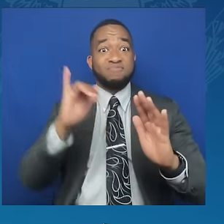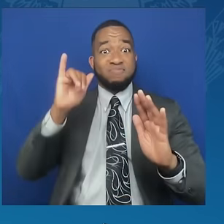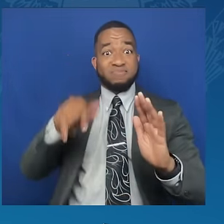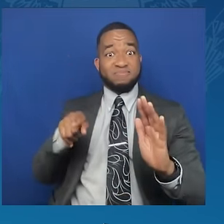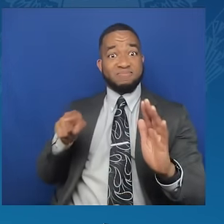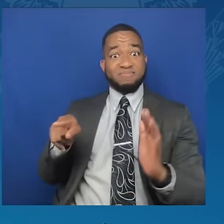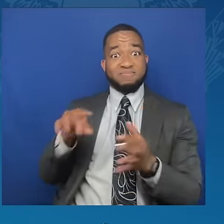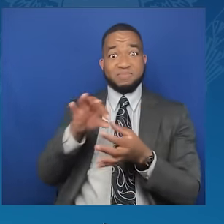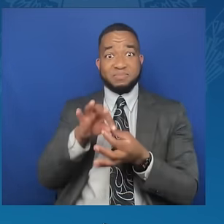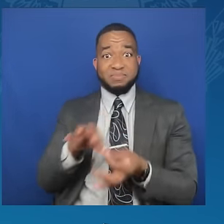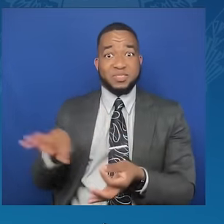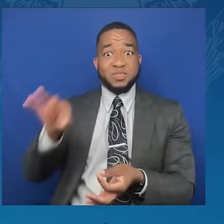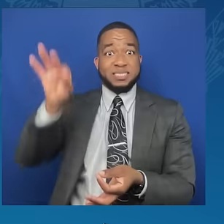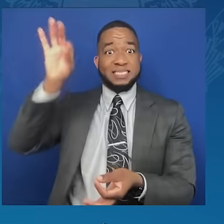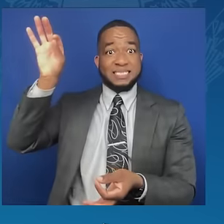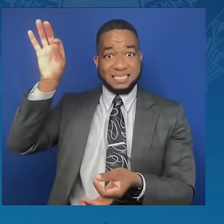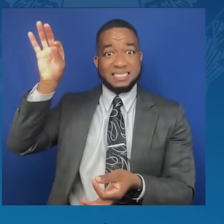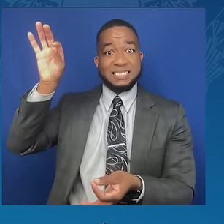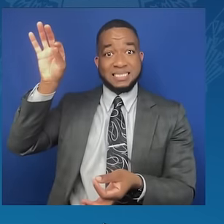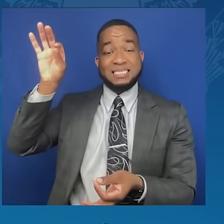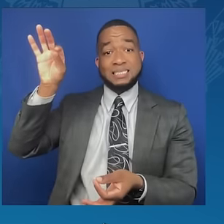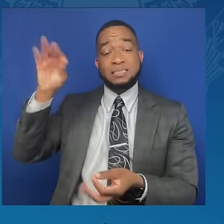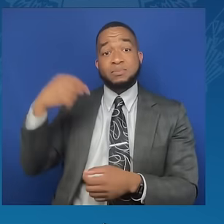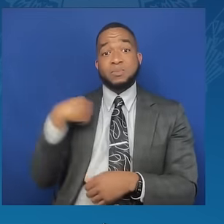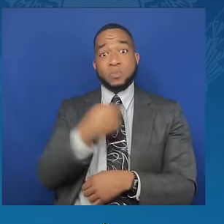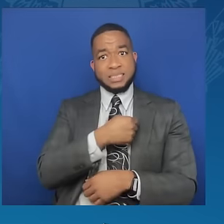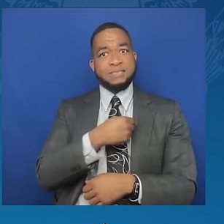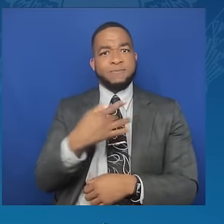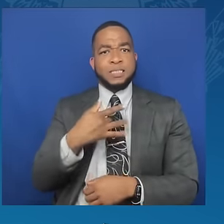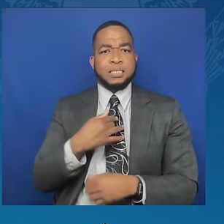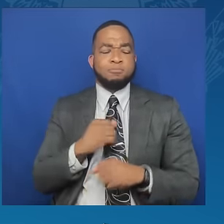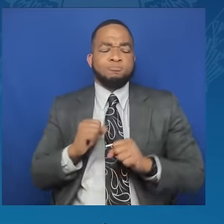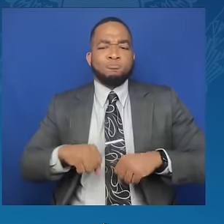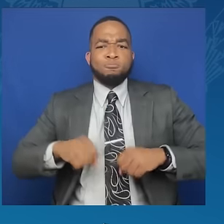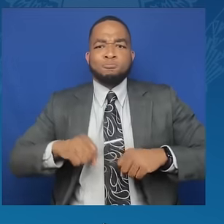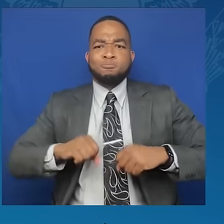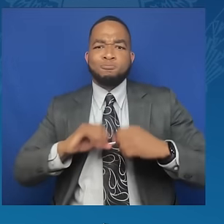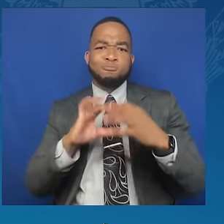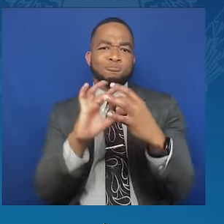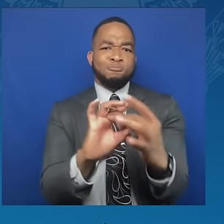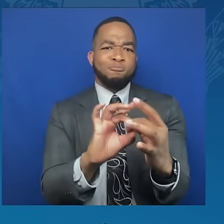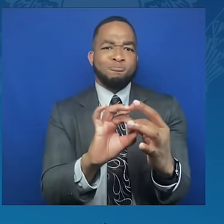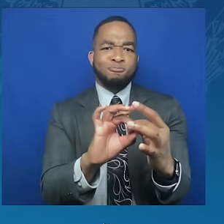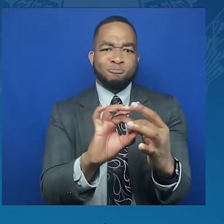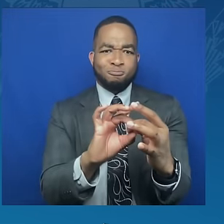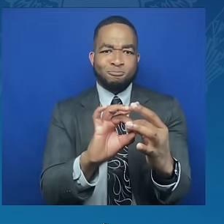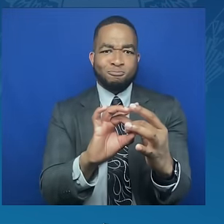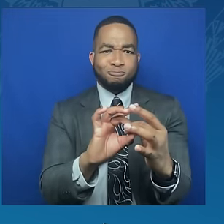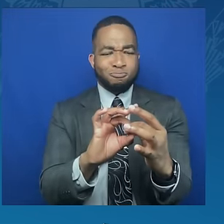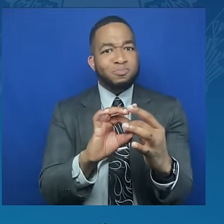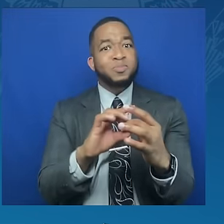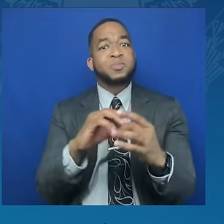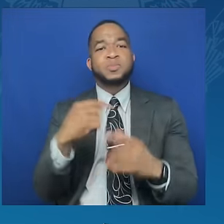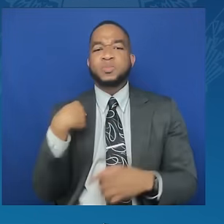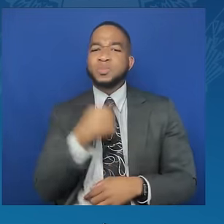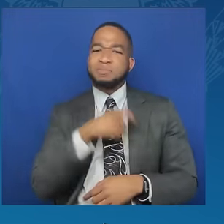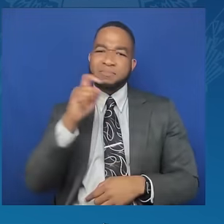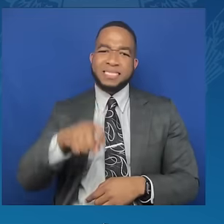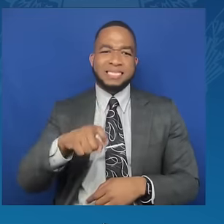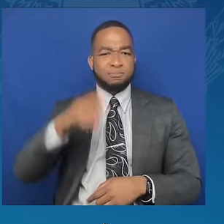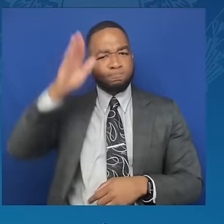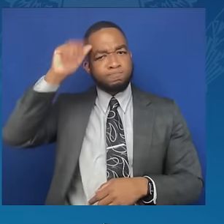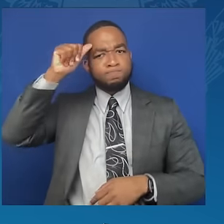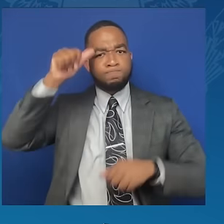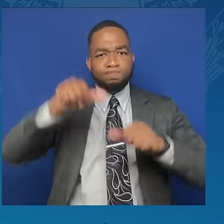we return to the bridge, for we must forge new victories. Return to